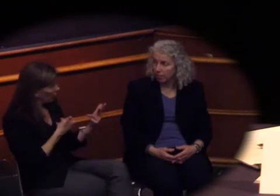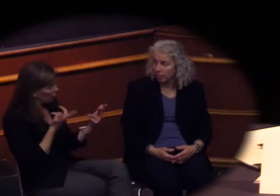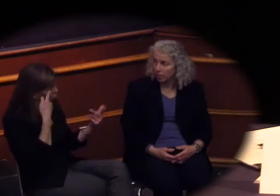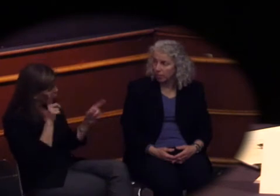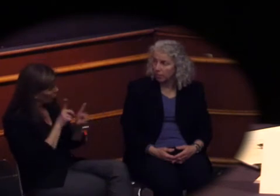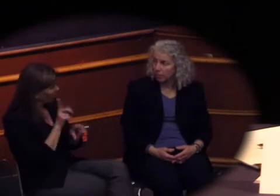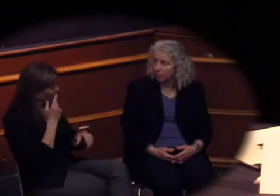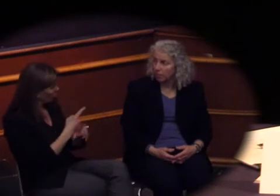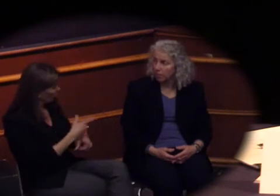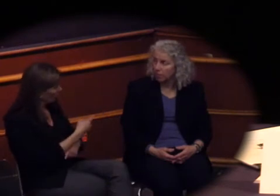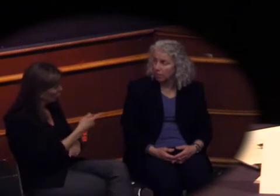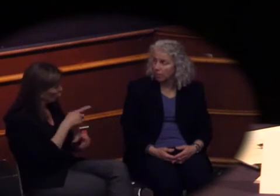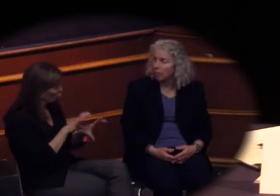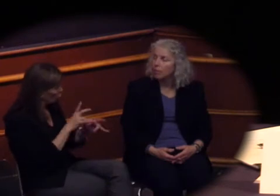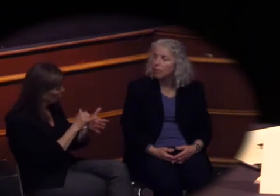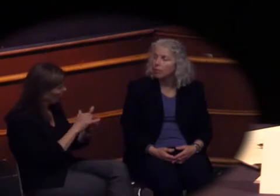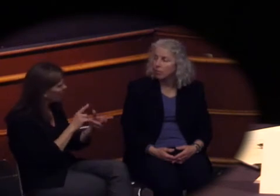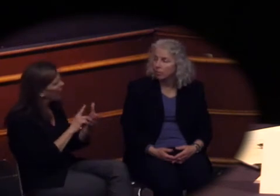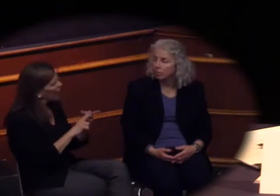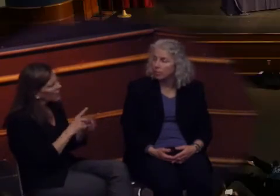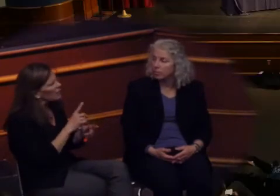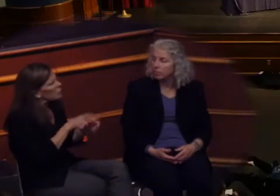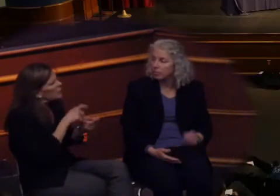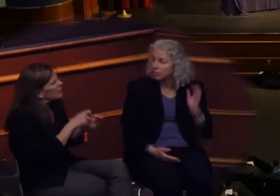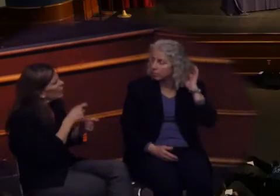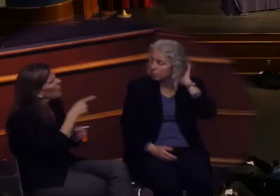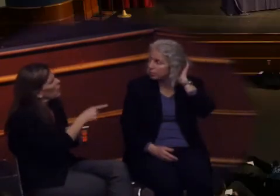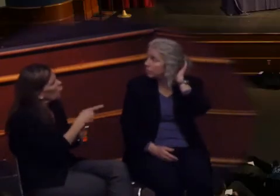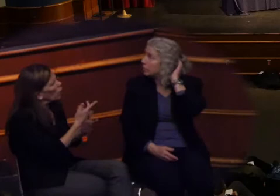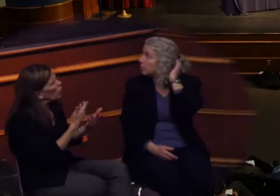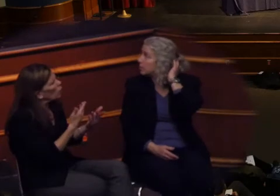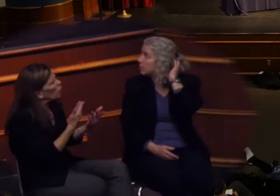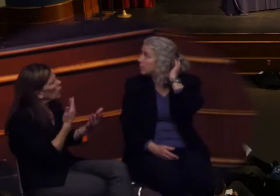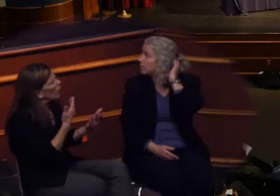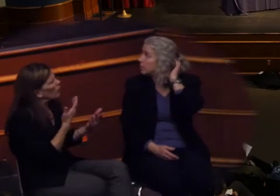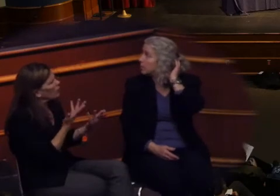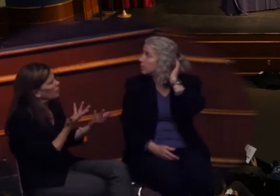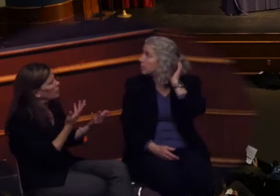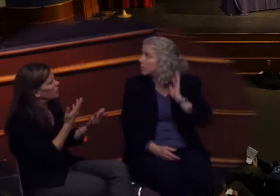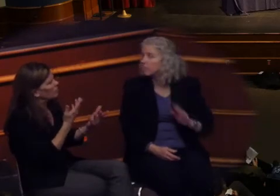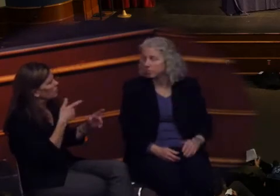specifically do you have about tax reform in Massachusetts? what? Tax reform.